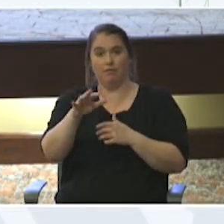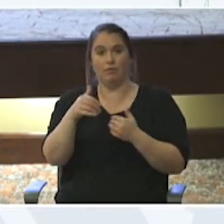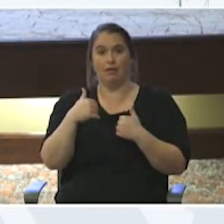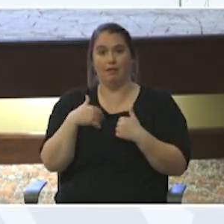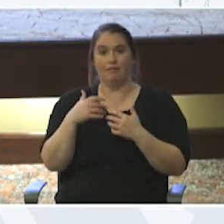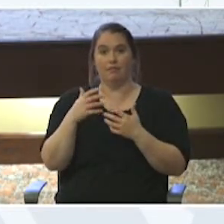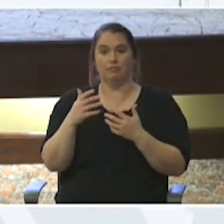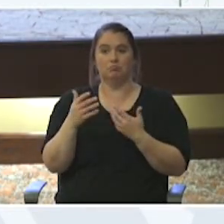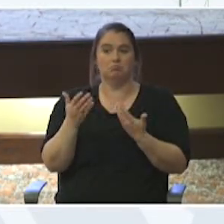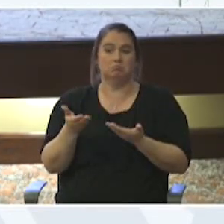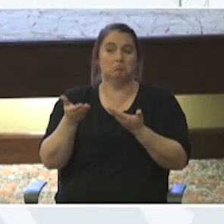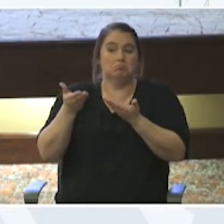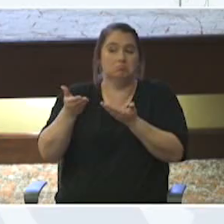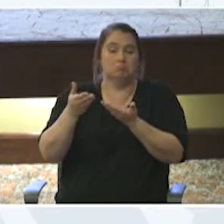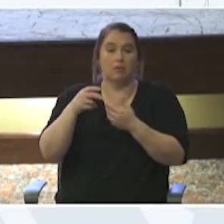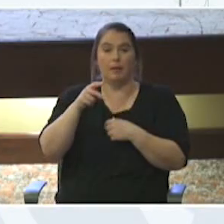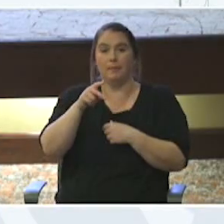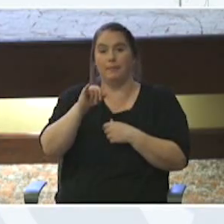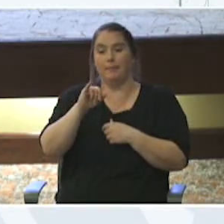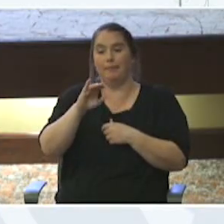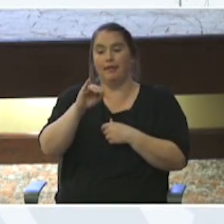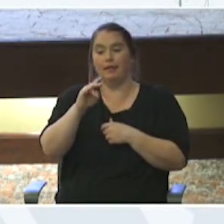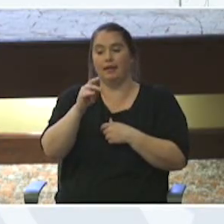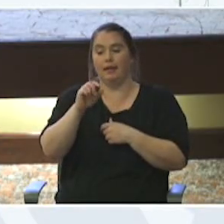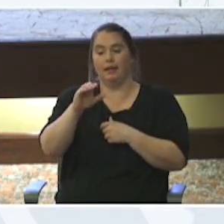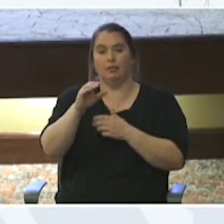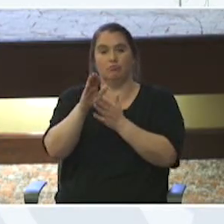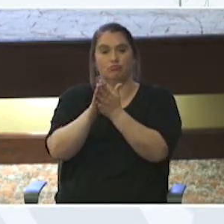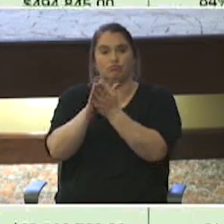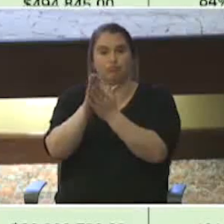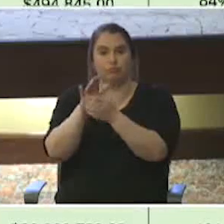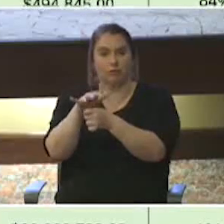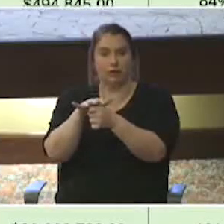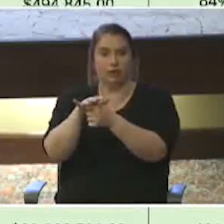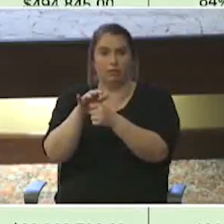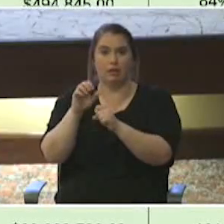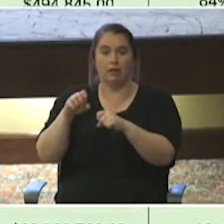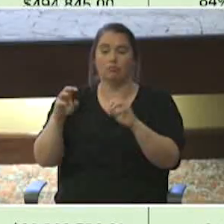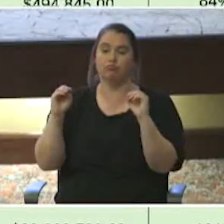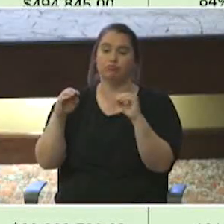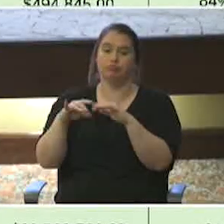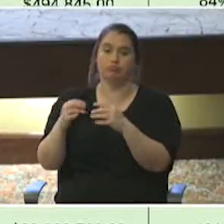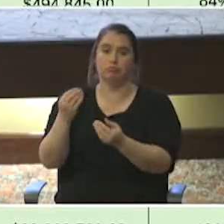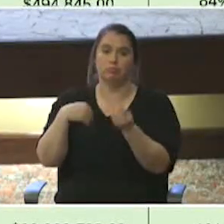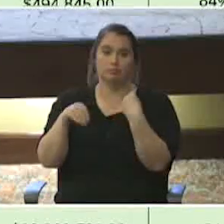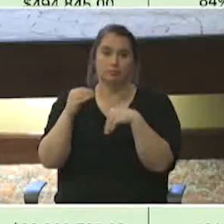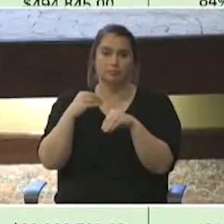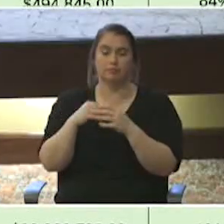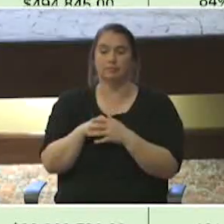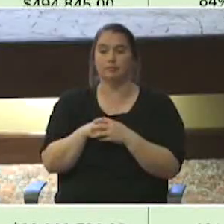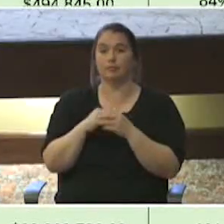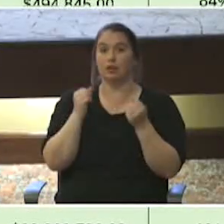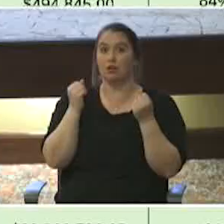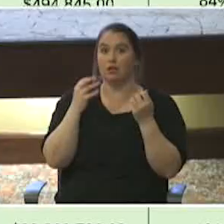picnic area and some significant parking improvements. A lot of numbers here, but this